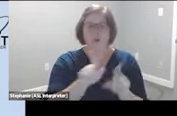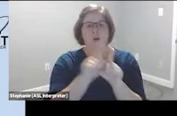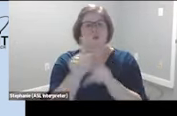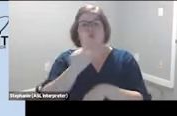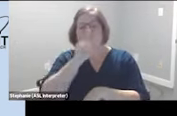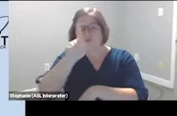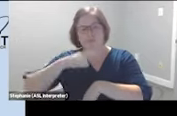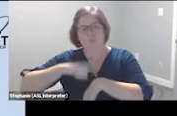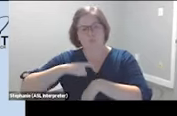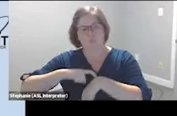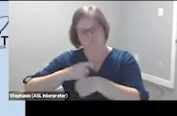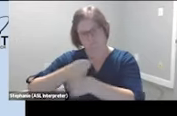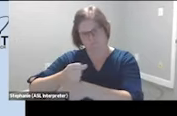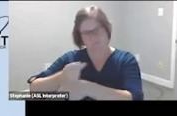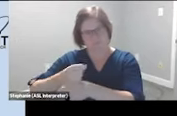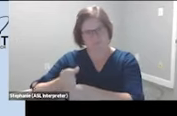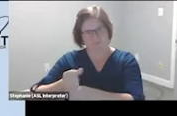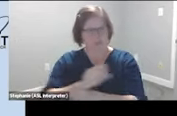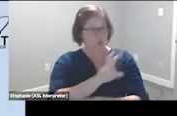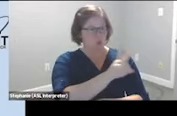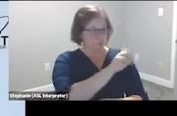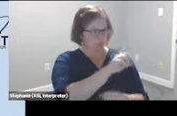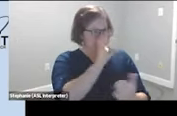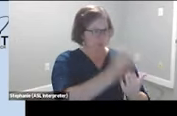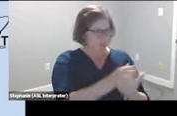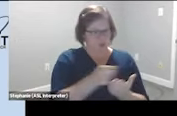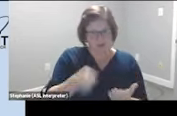these 3D pictures.